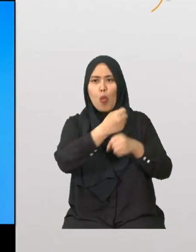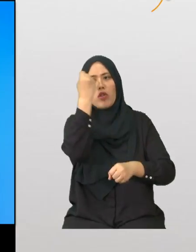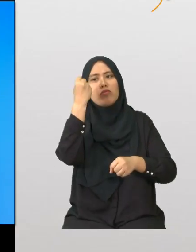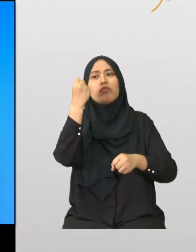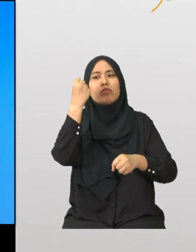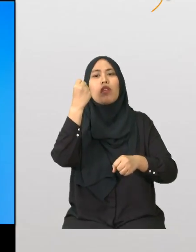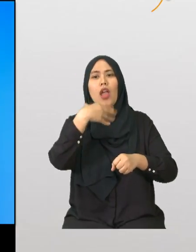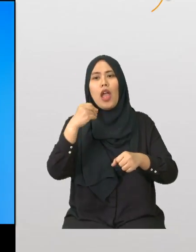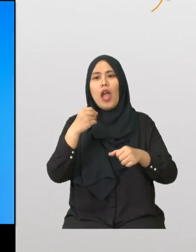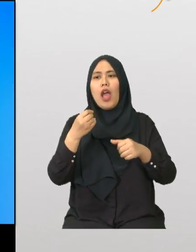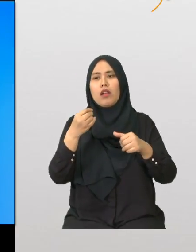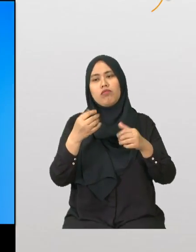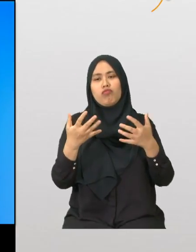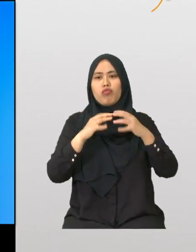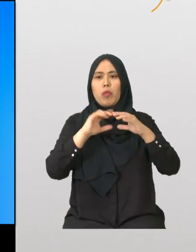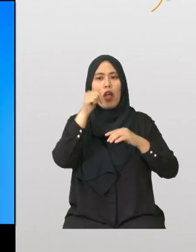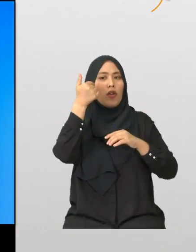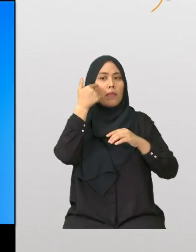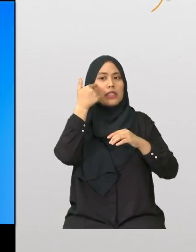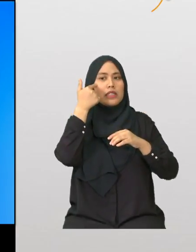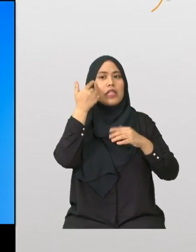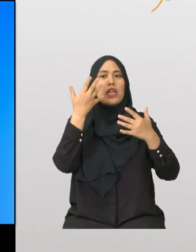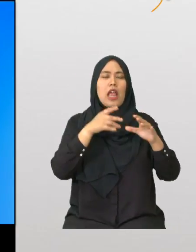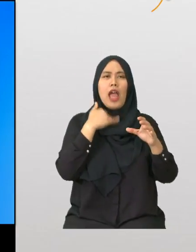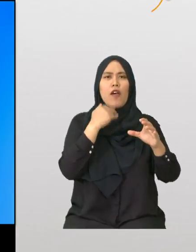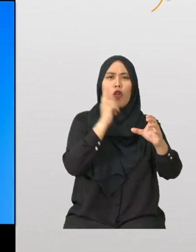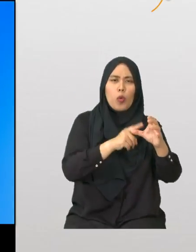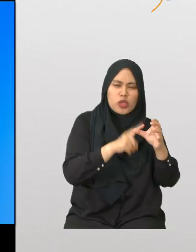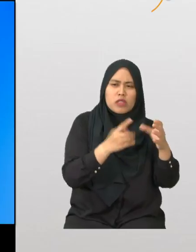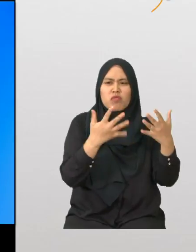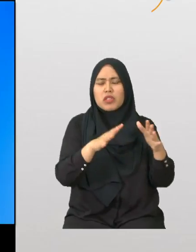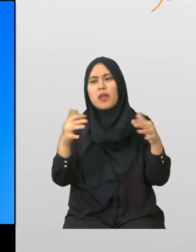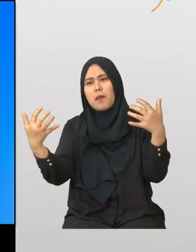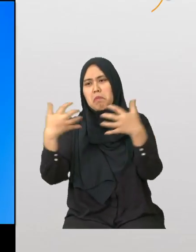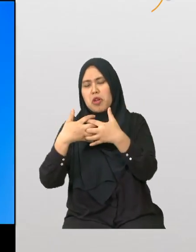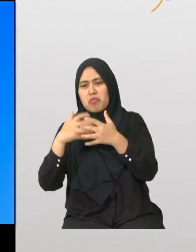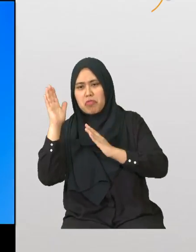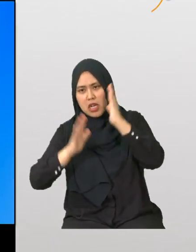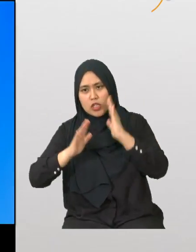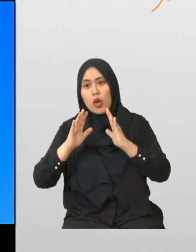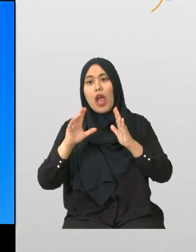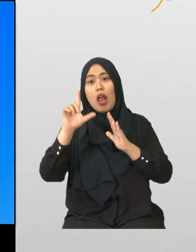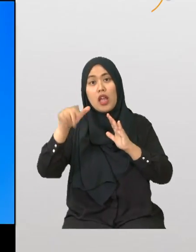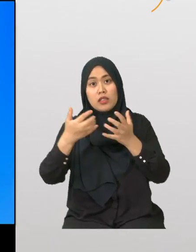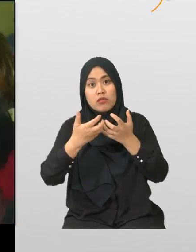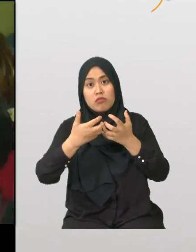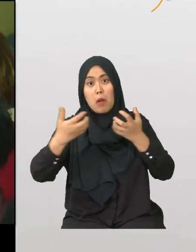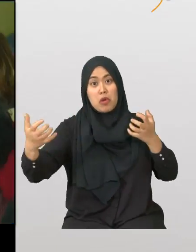Then came the split with the communists, merger with Malaysia, then separation, and unexpected independence alone.